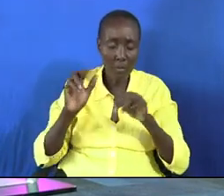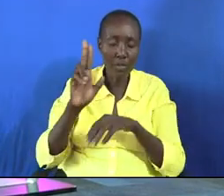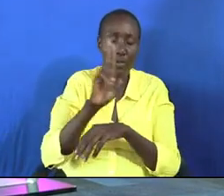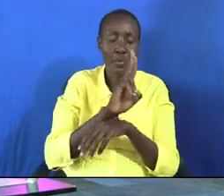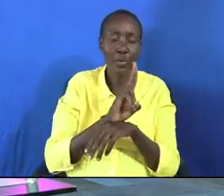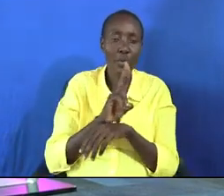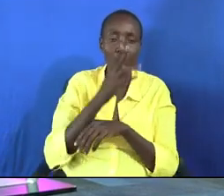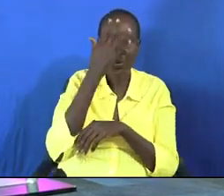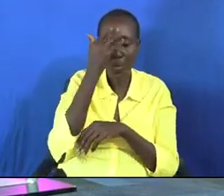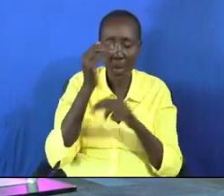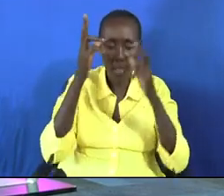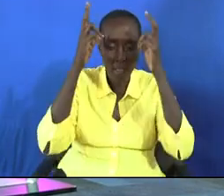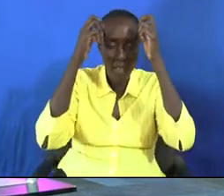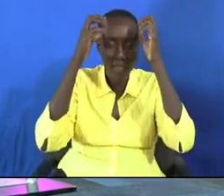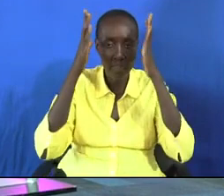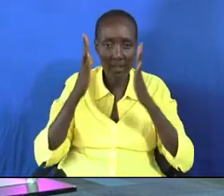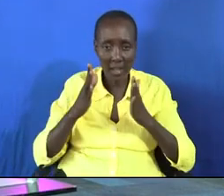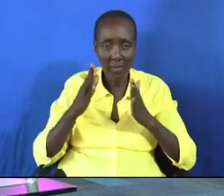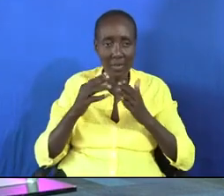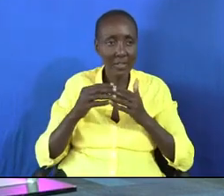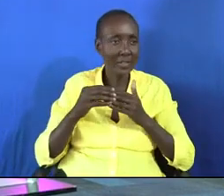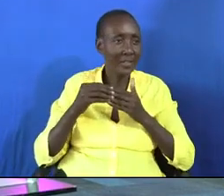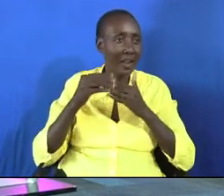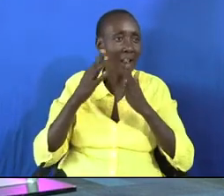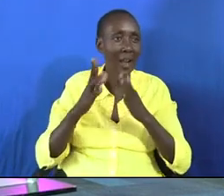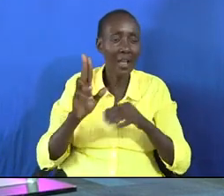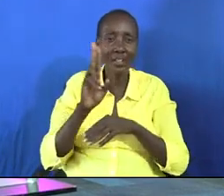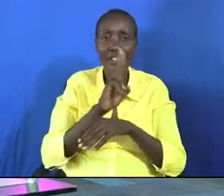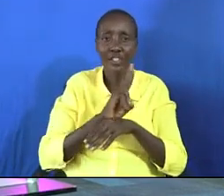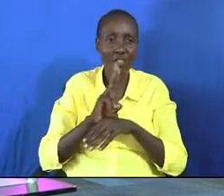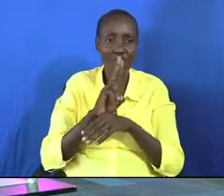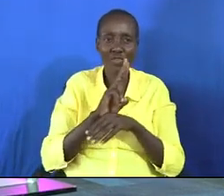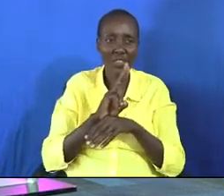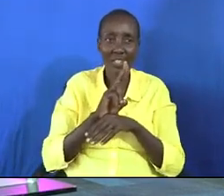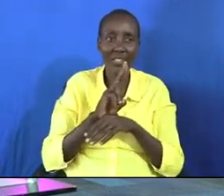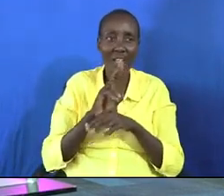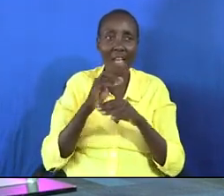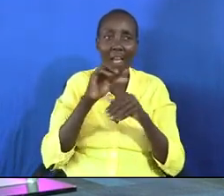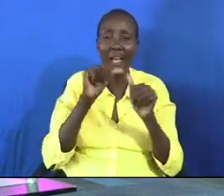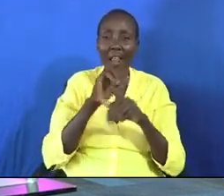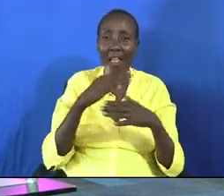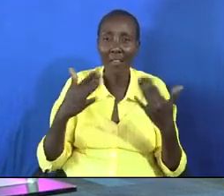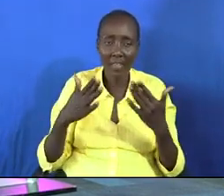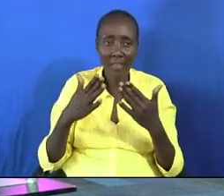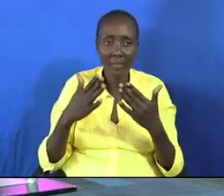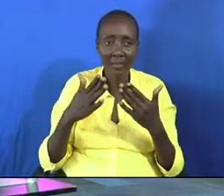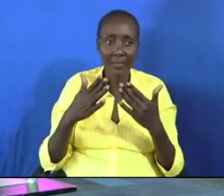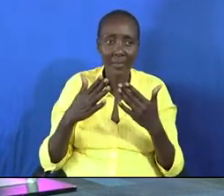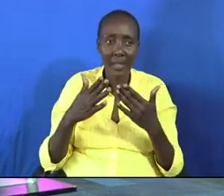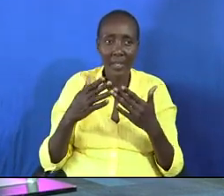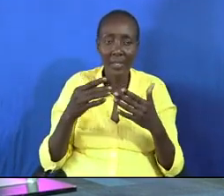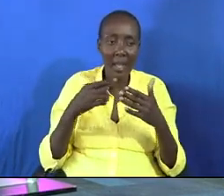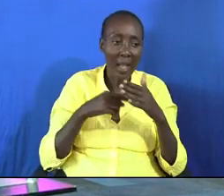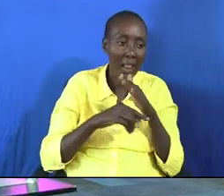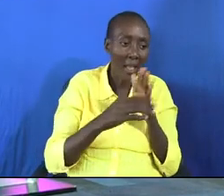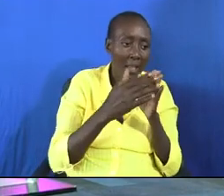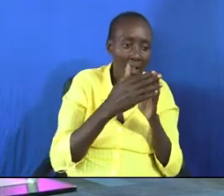because the devil is a legalist. The devil uses evidence. The devil does not just go to God and